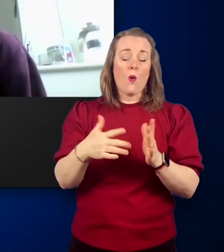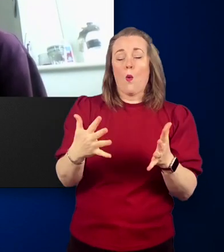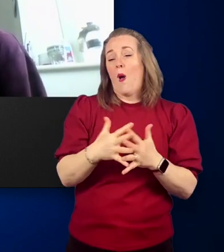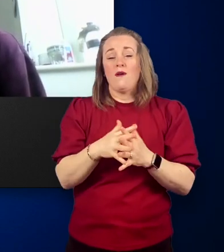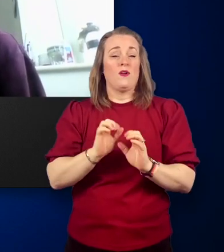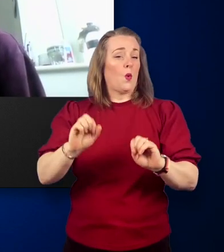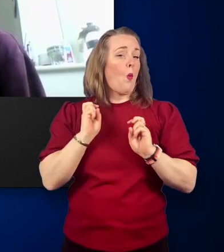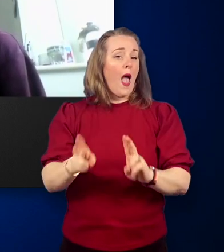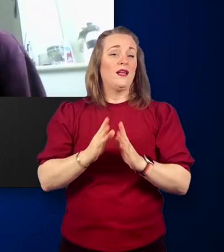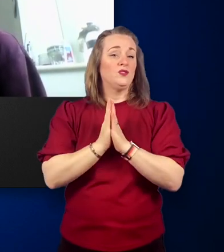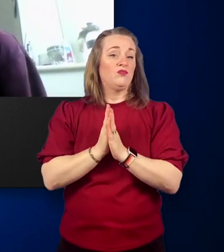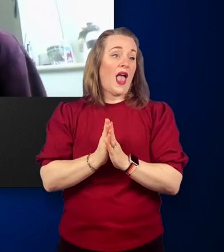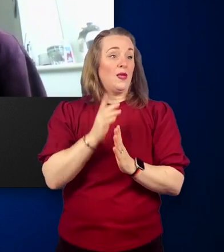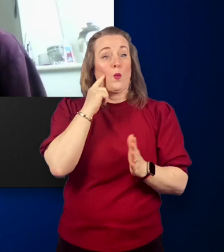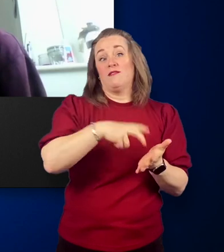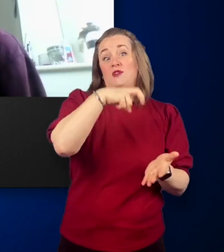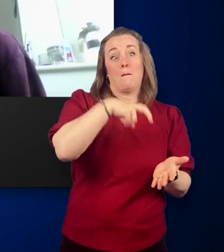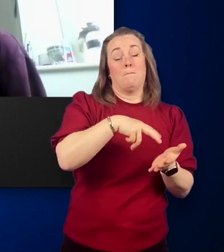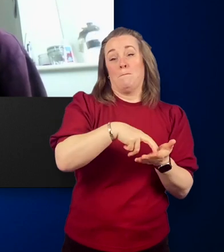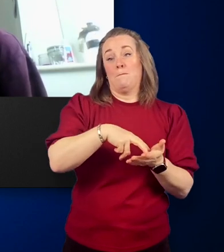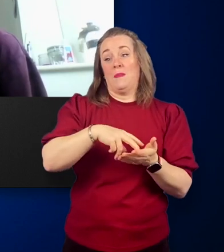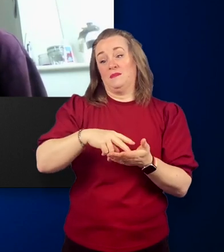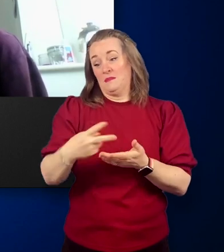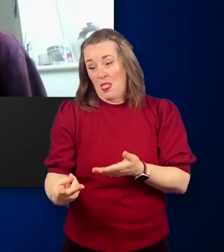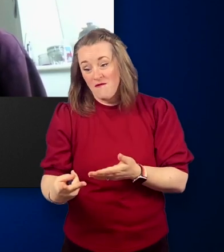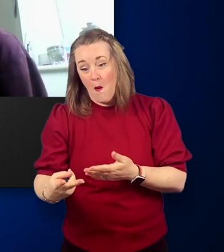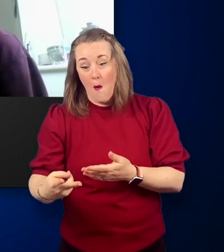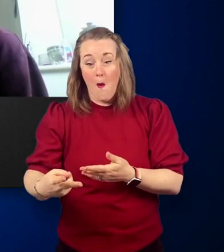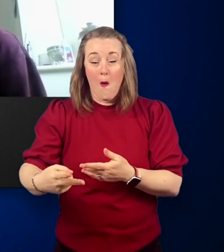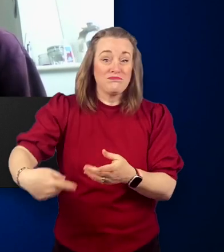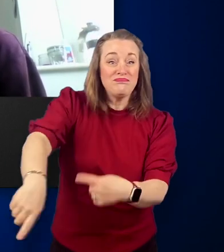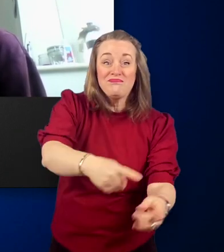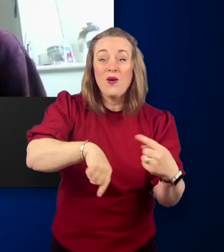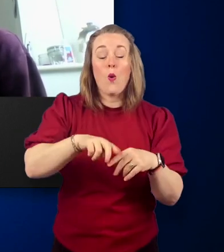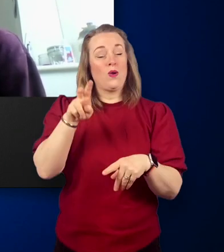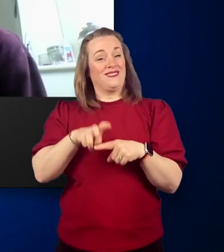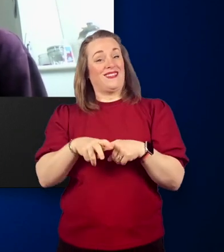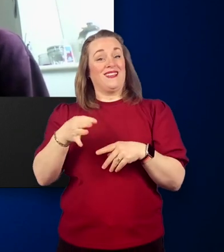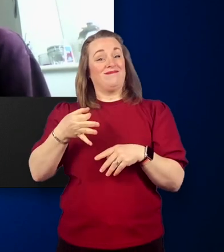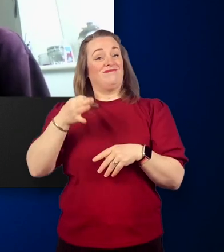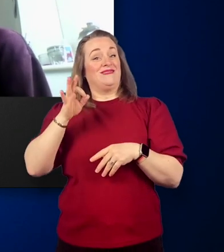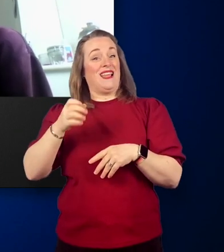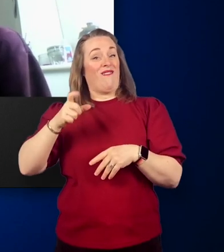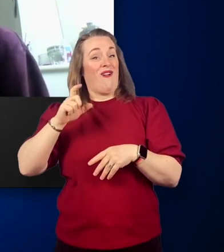however you pray, jump up and down, roll around on the floor, or sit down with you a nice cup of coffee.